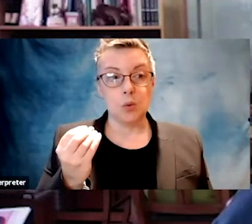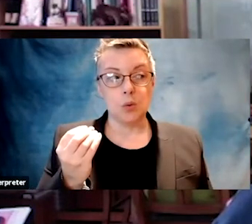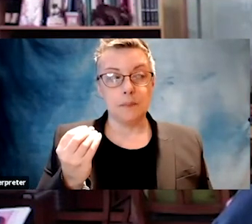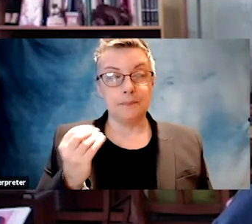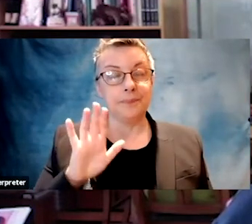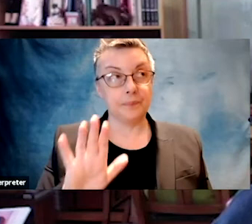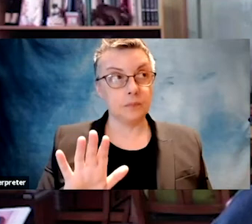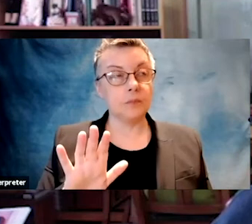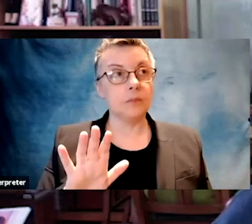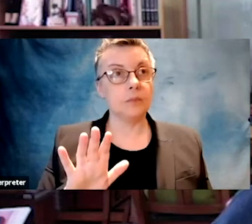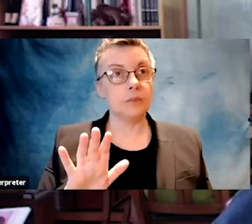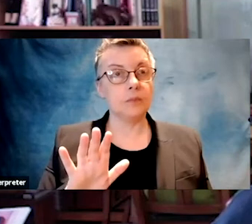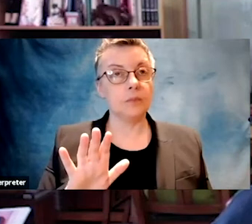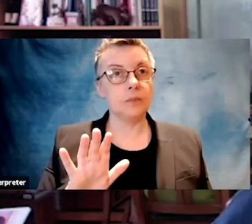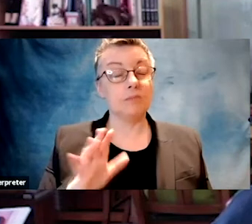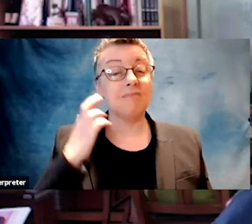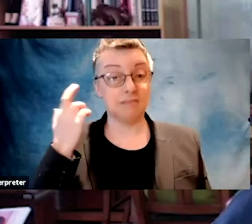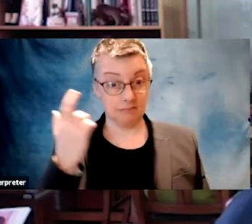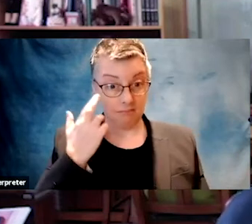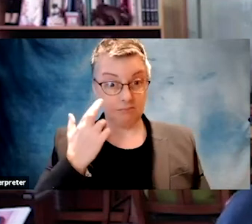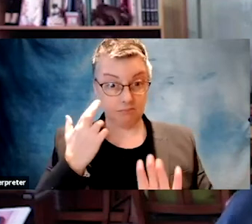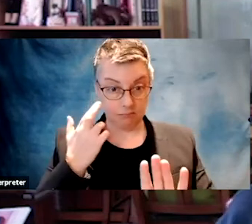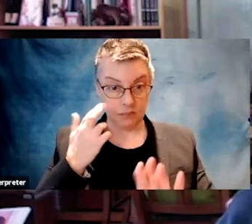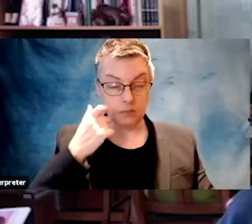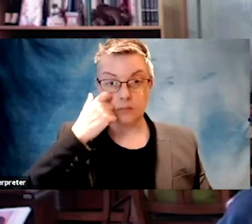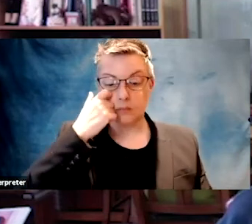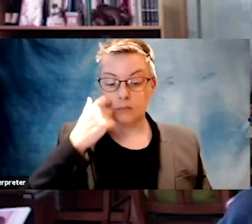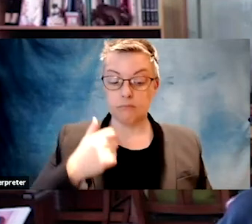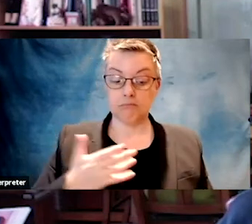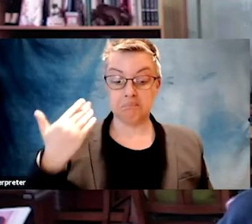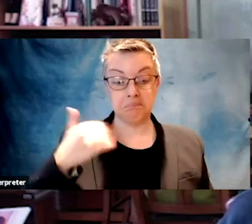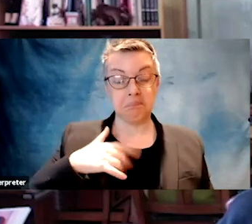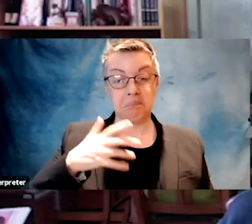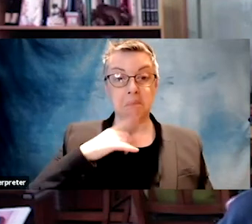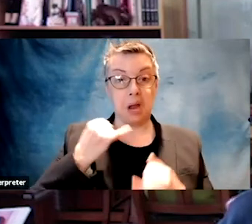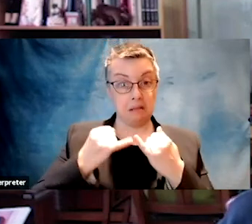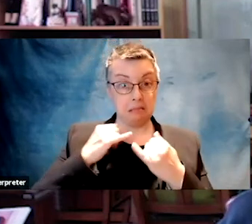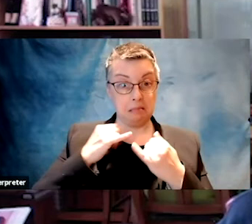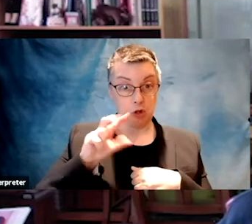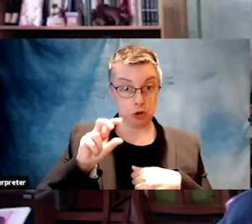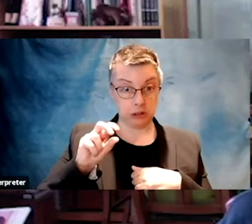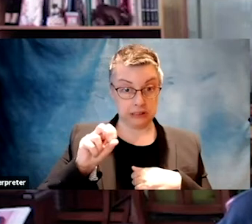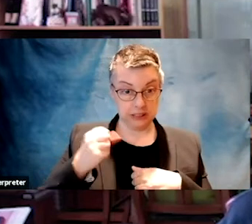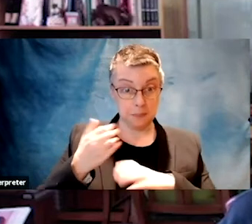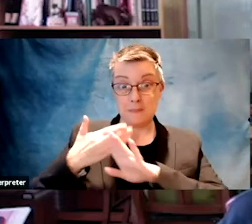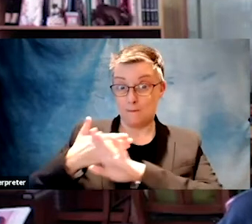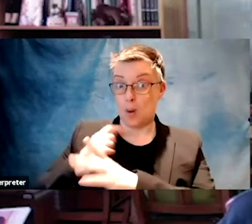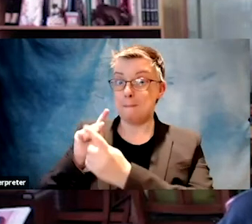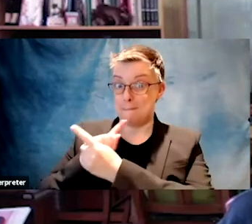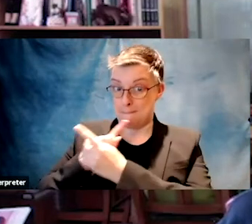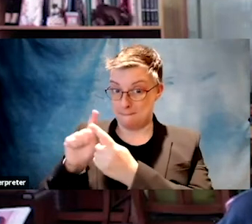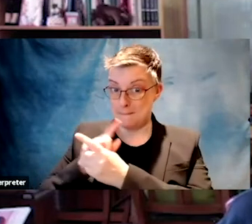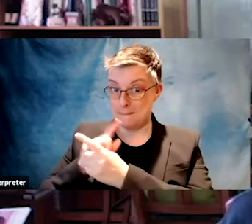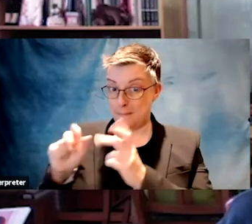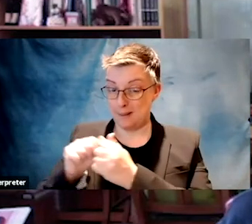when you think about the fact that when I was in my late thirties, before I met the people that I met in